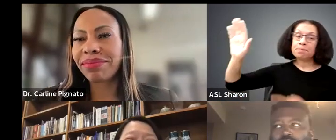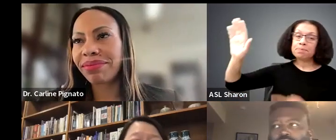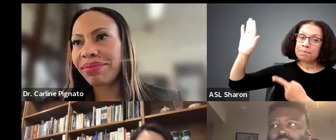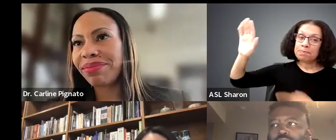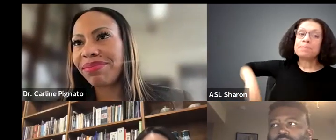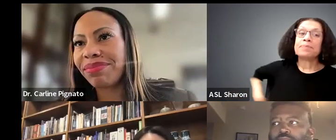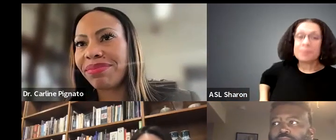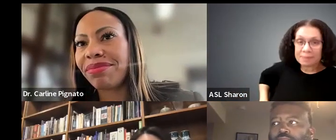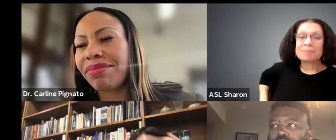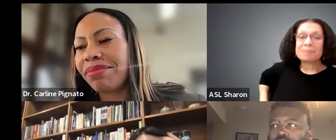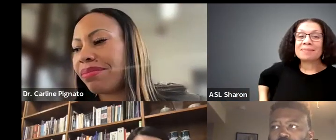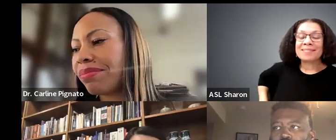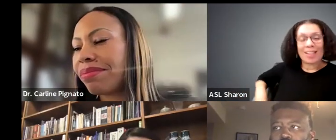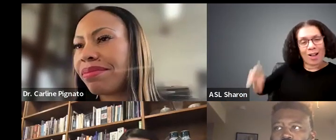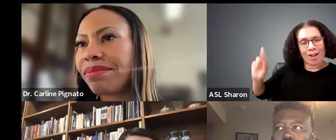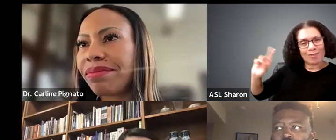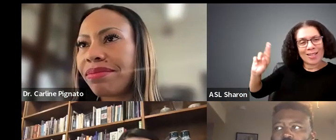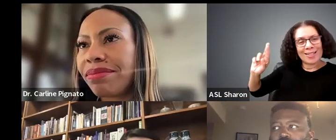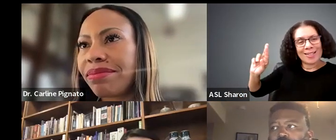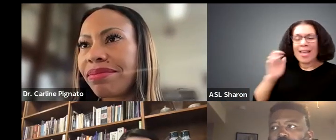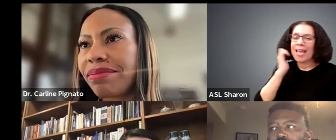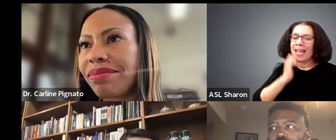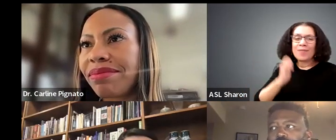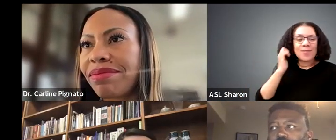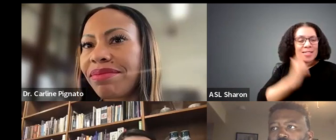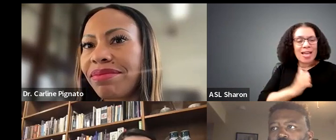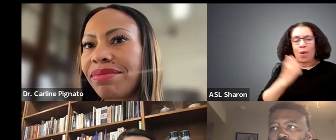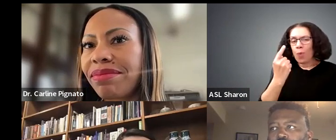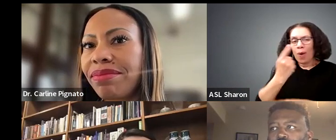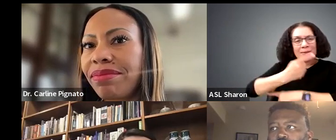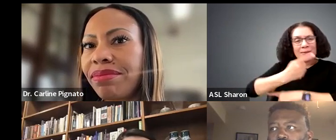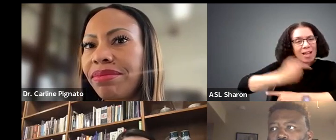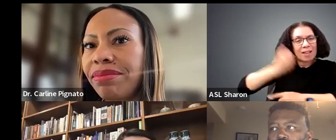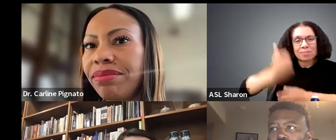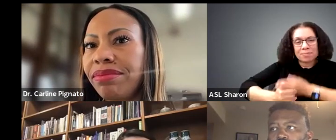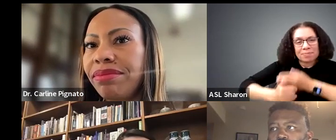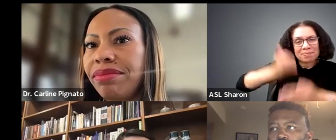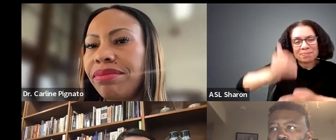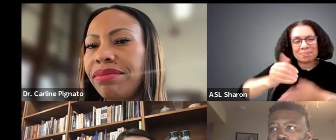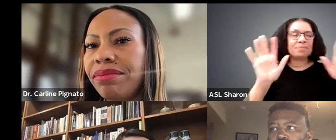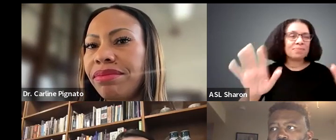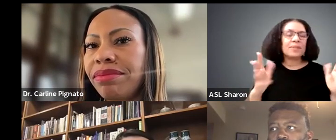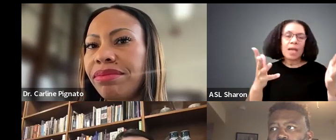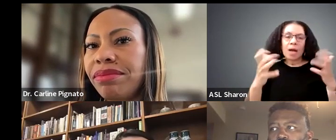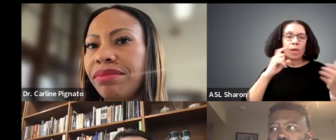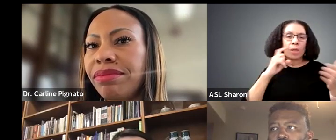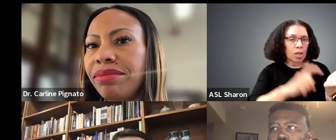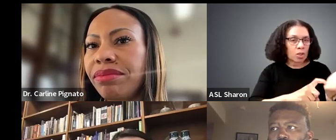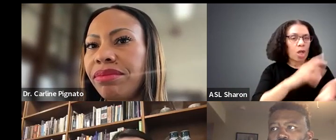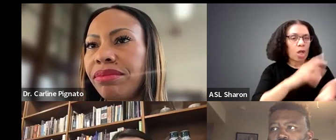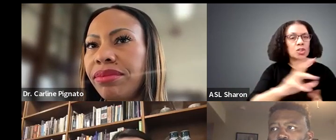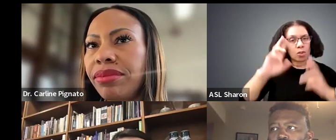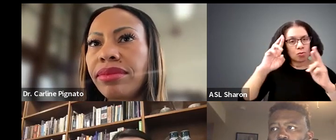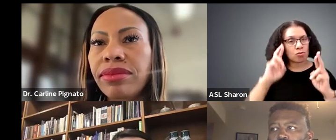this. Yeah, day by day, step by step. I really want to acknowledge and respect